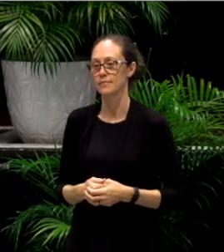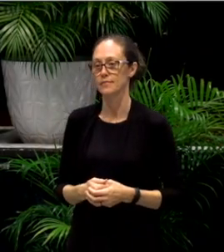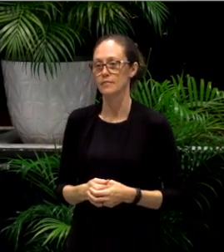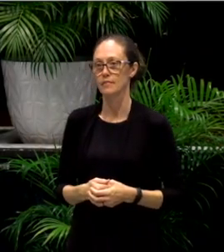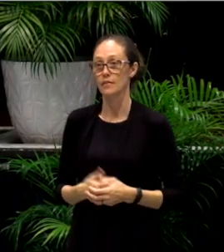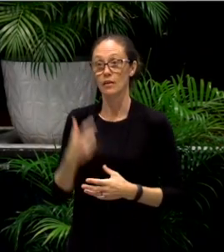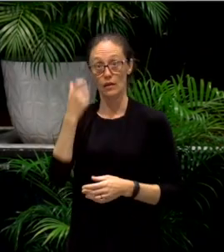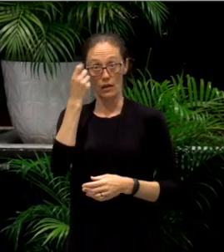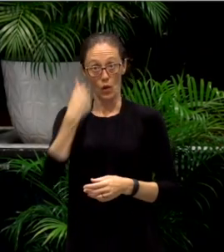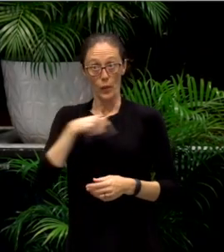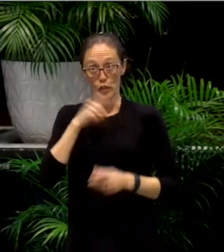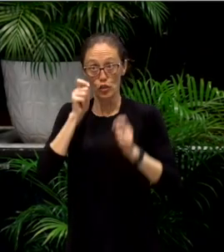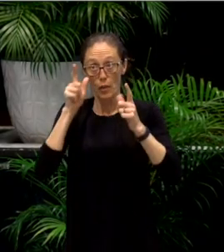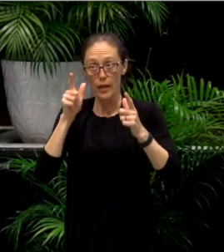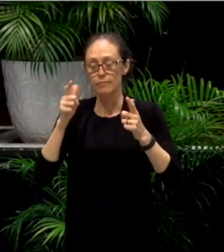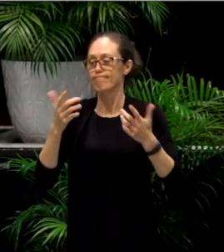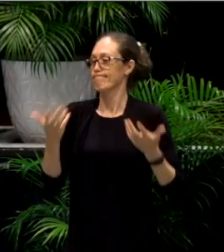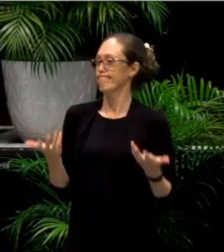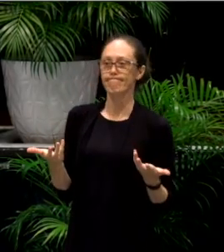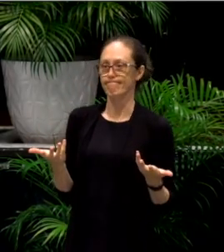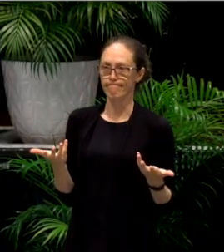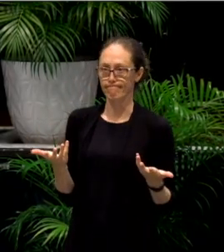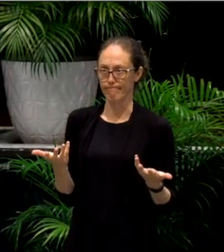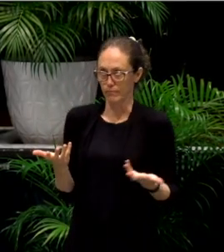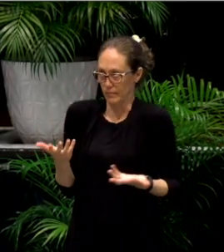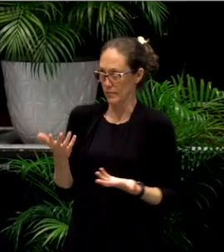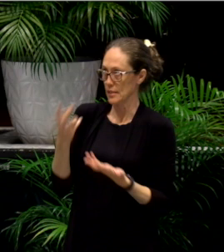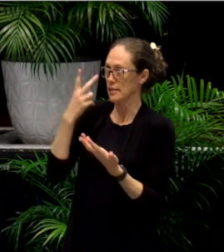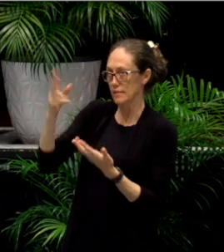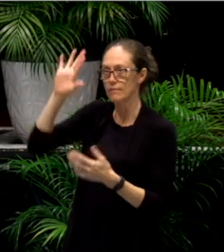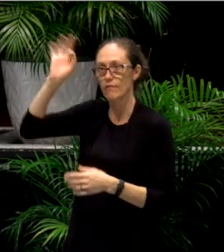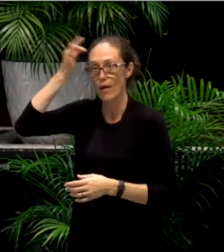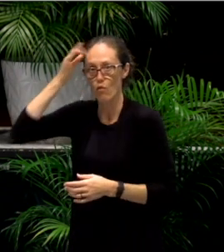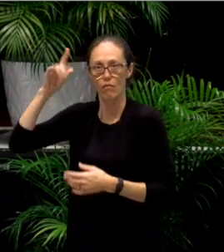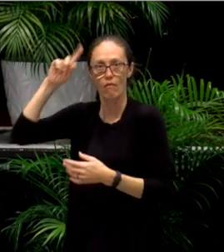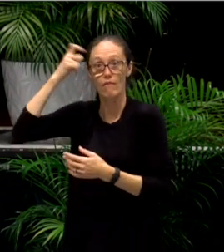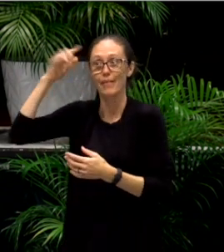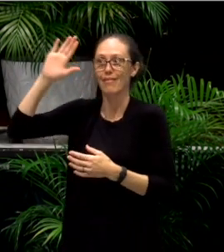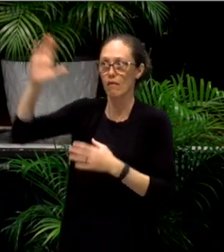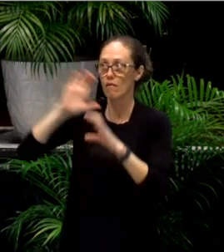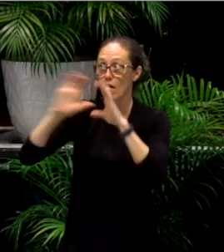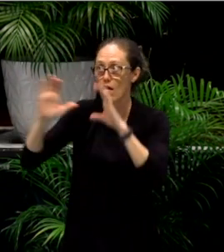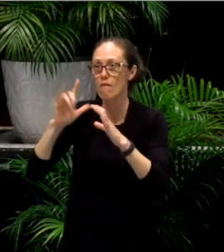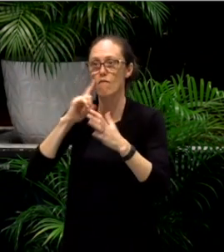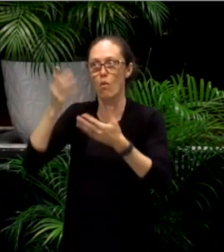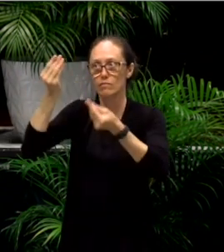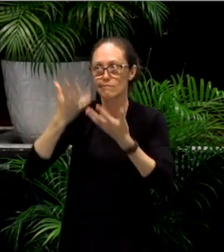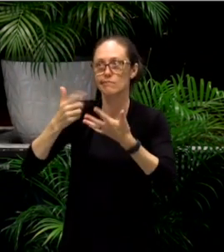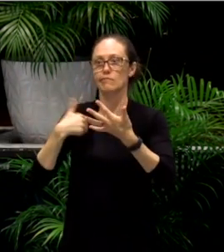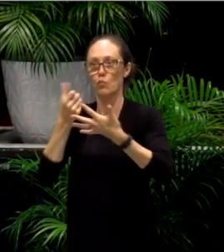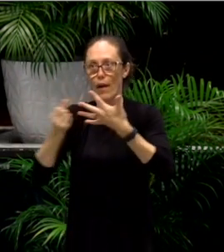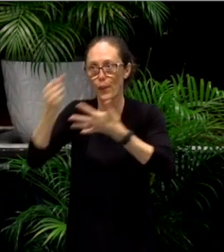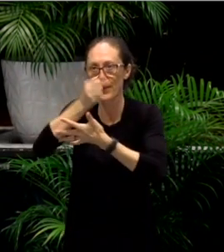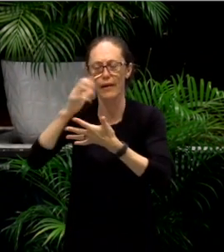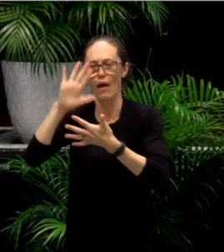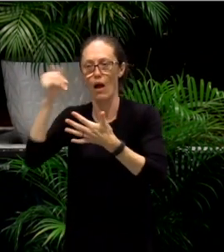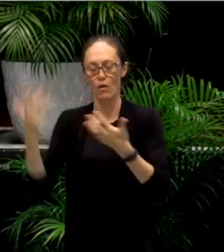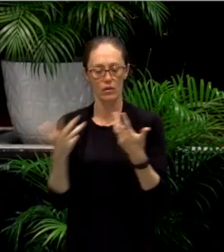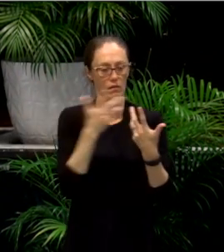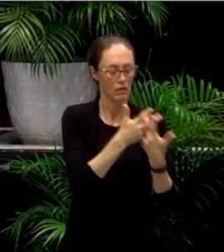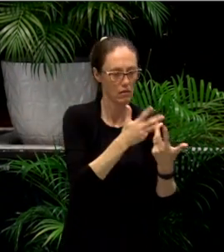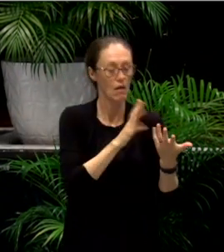These are not surprising, given how the federal government has communicated its areas of priority and how it connects into areas